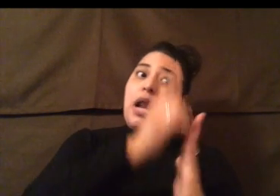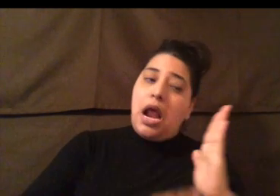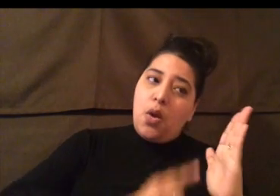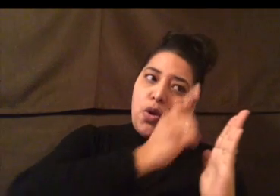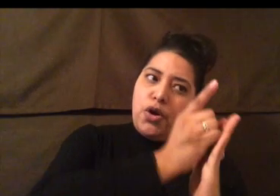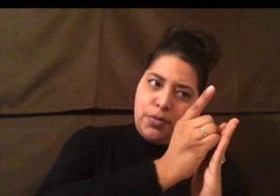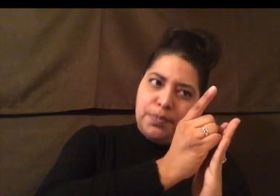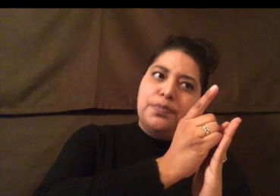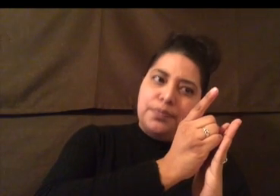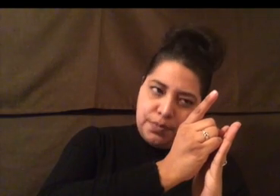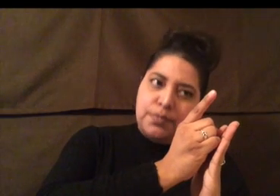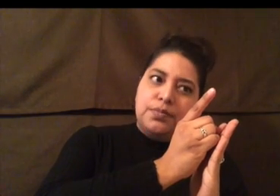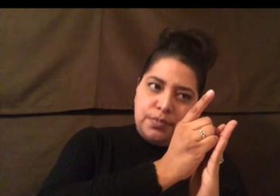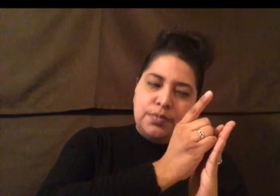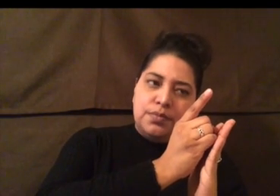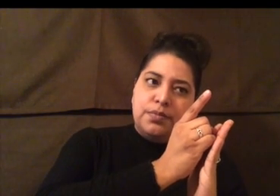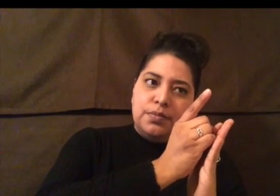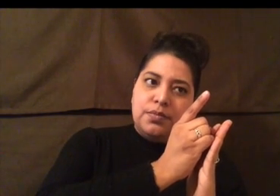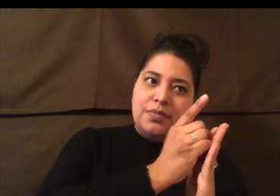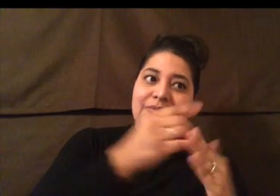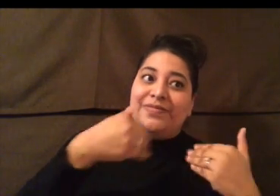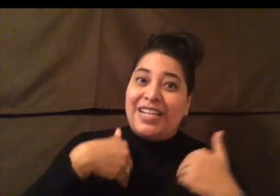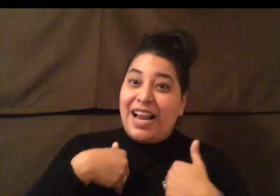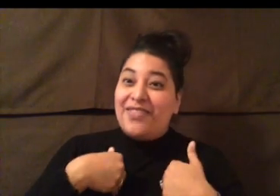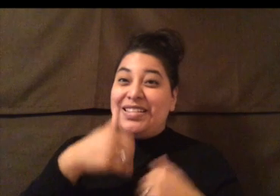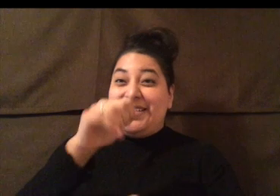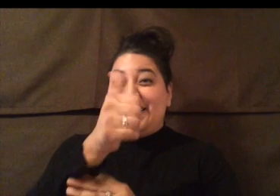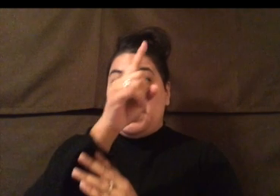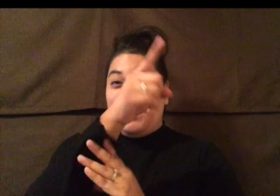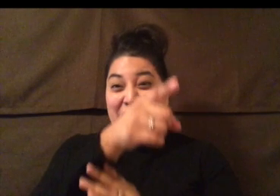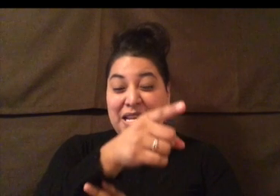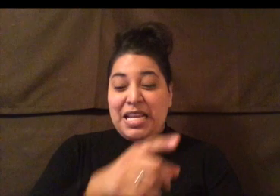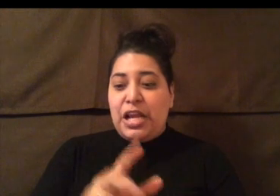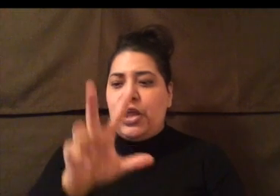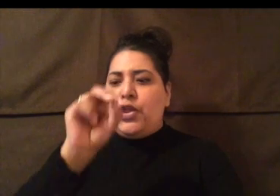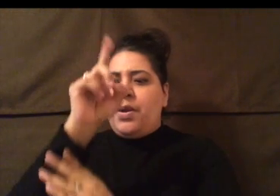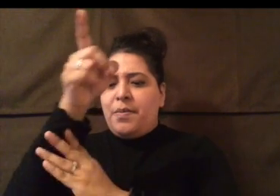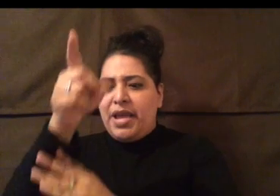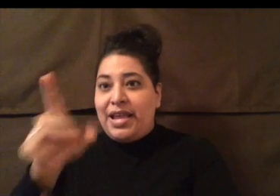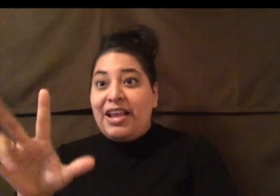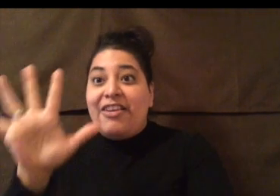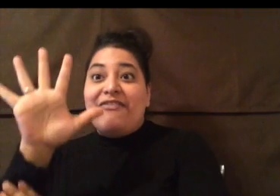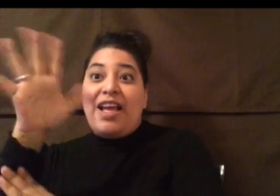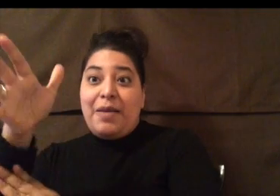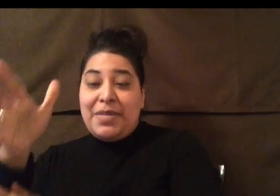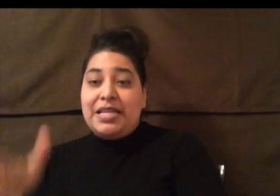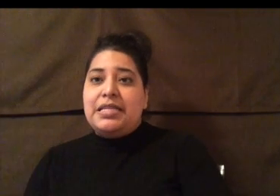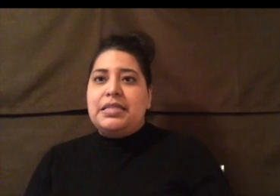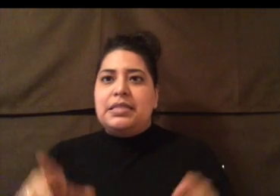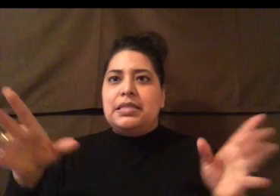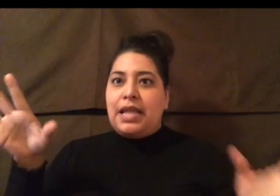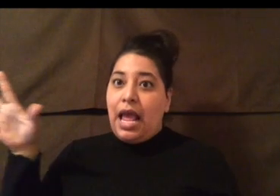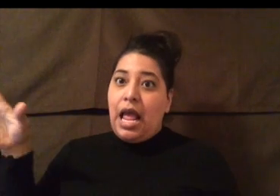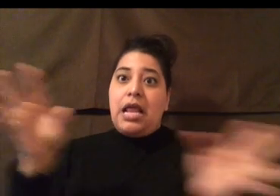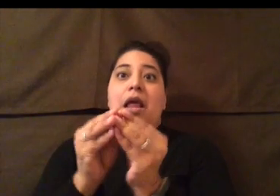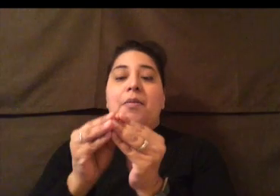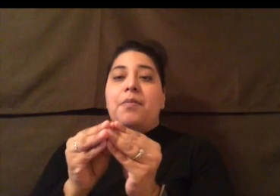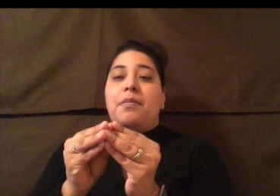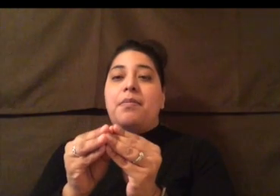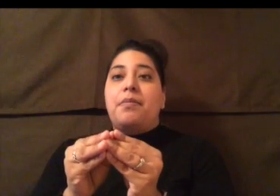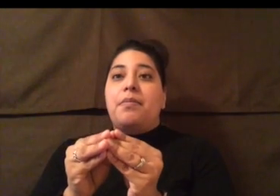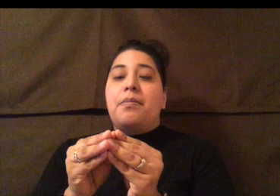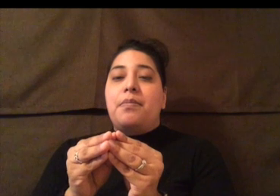and then my 5 more minutes to get me to 7:05. And again, we've got your 1 hour.